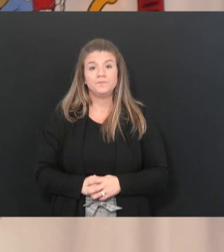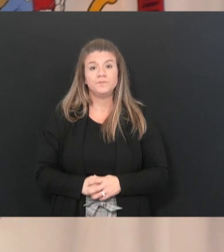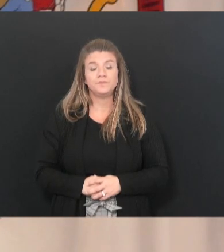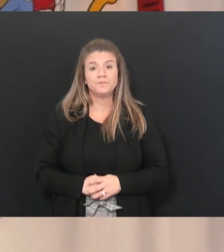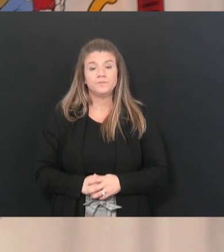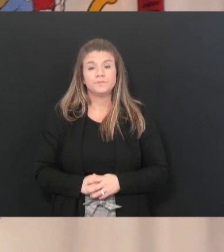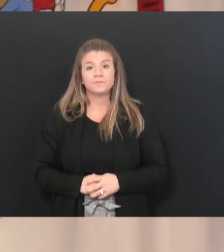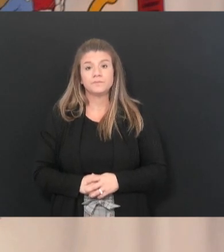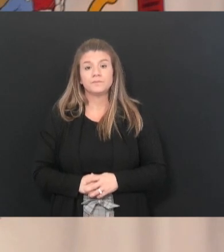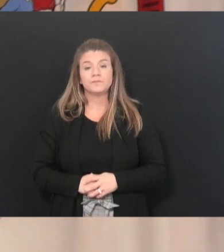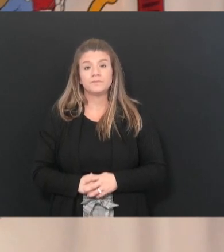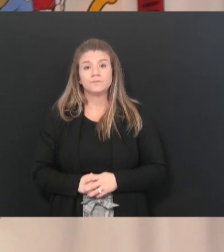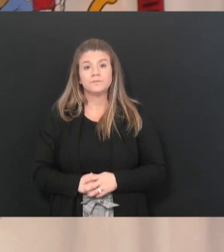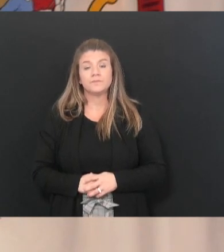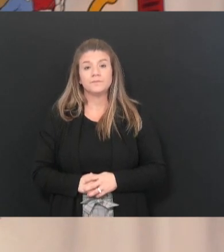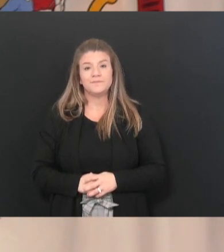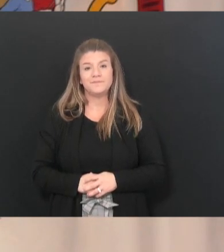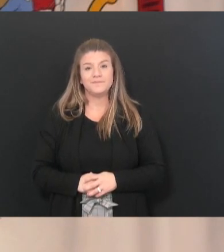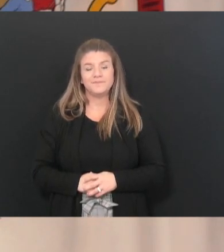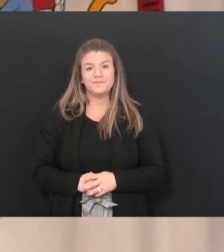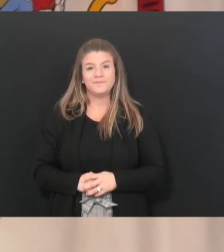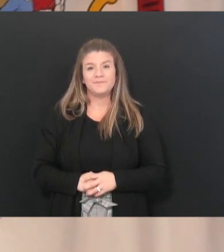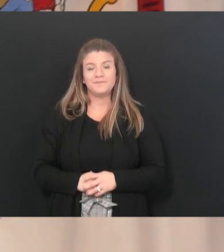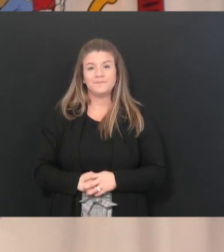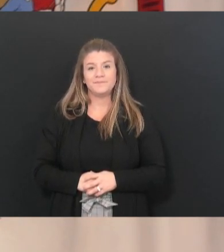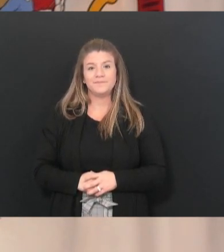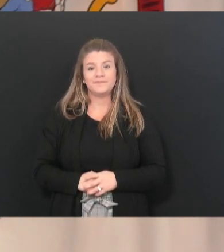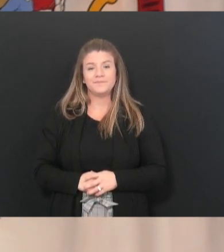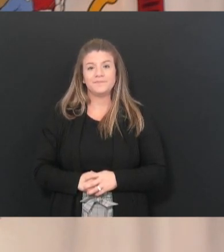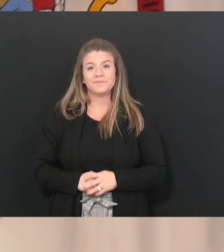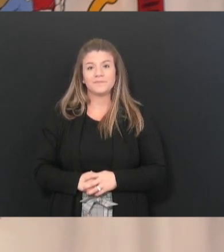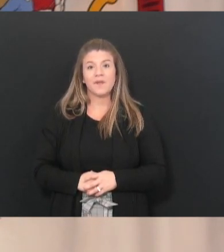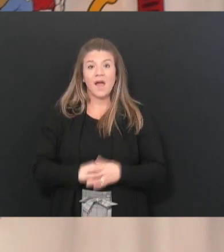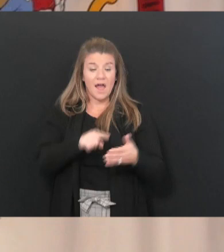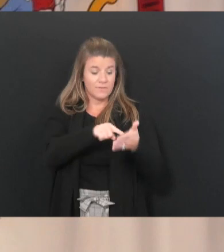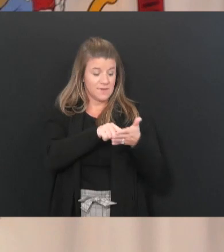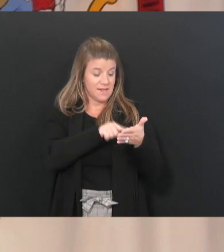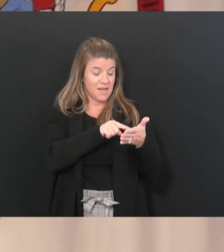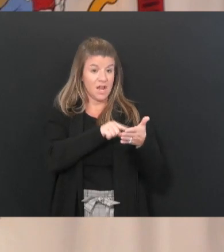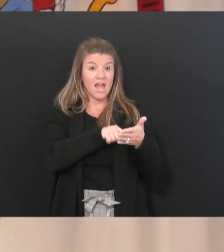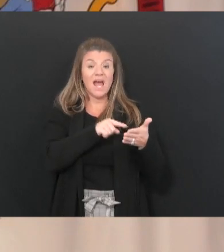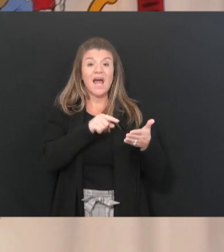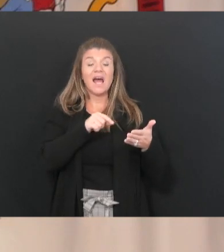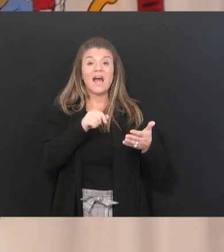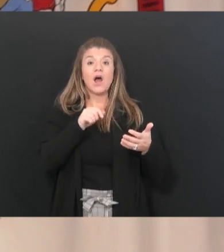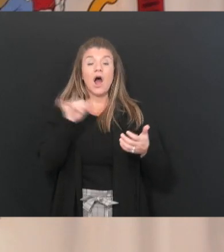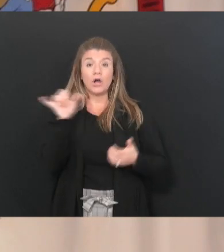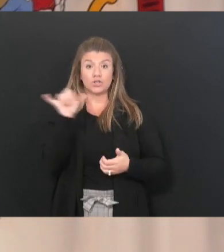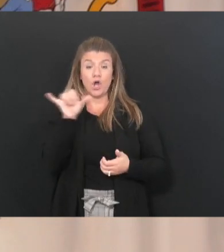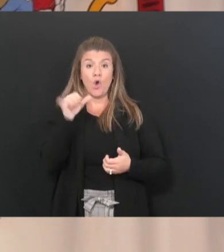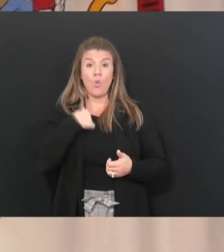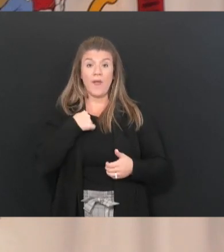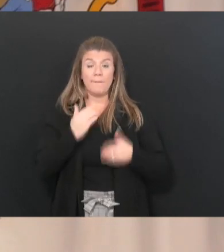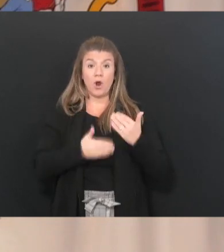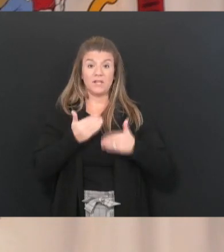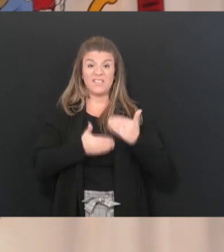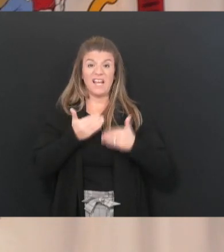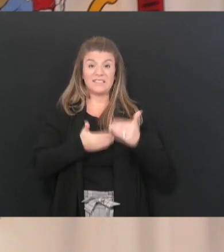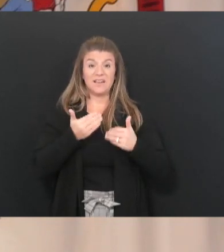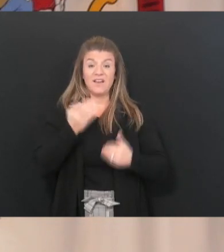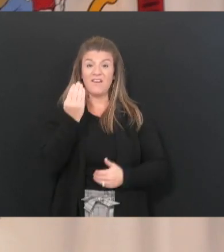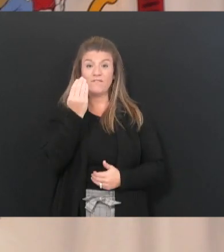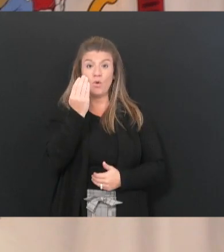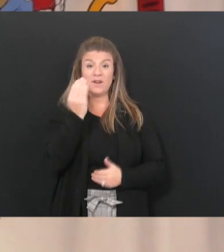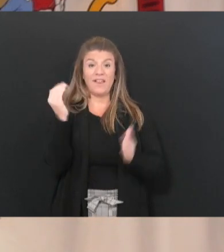I'm just trying to look, they're showing me one other thing. We processed over 14,000,